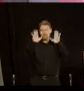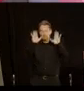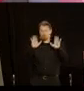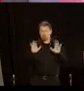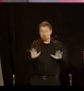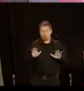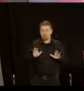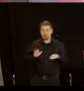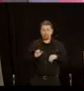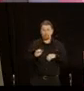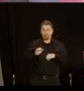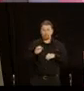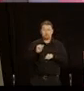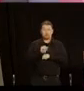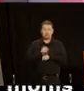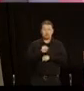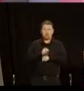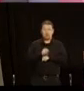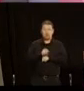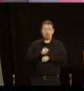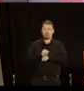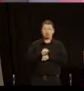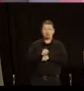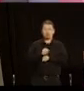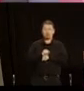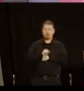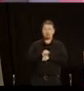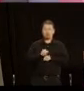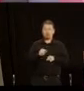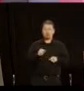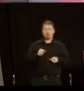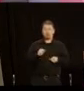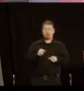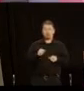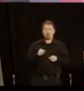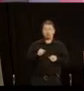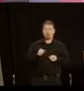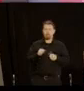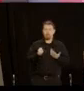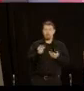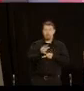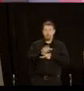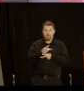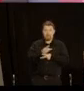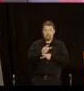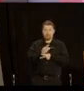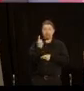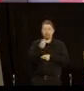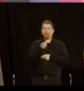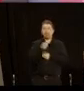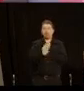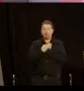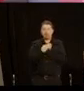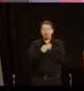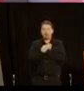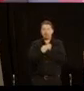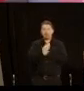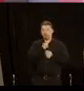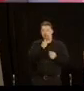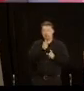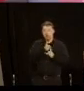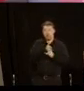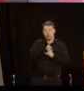amazing job on behalf of a loved one with disabilities. I have a loved one